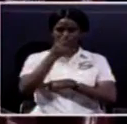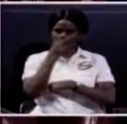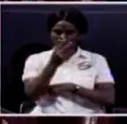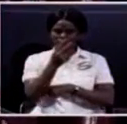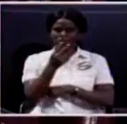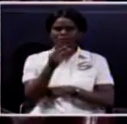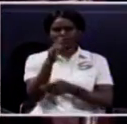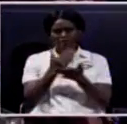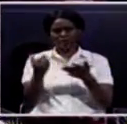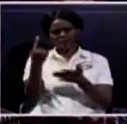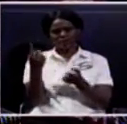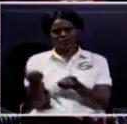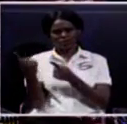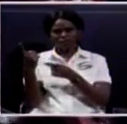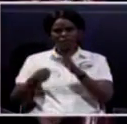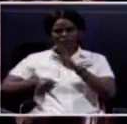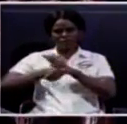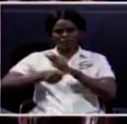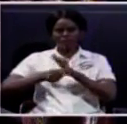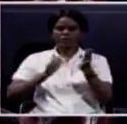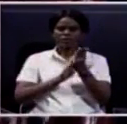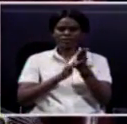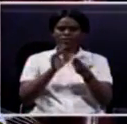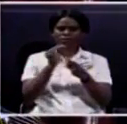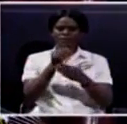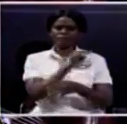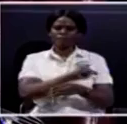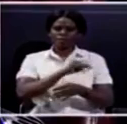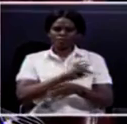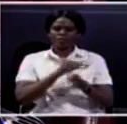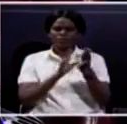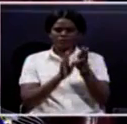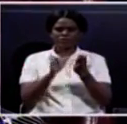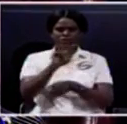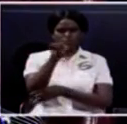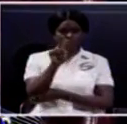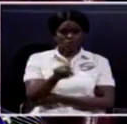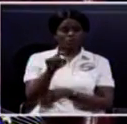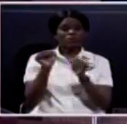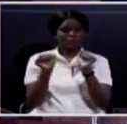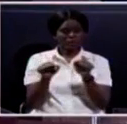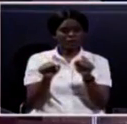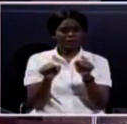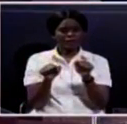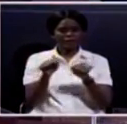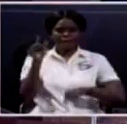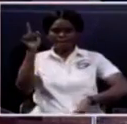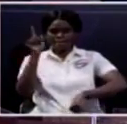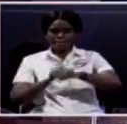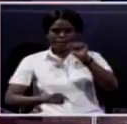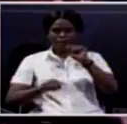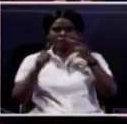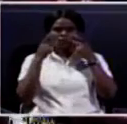someone going to a private school or a mission school, we were questioning their intelligence. It means they either had been expelled from public school.